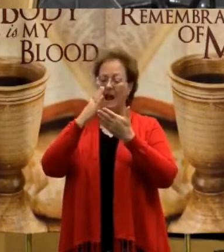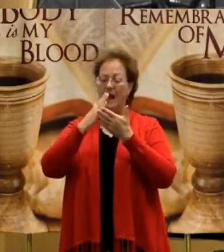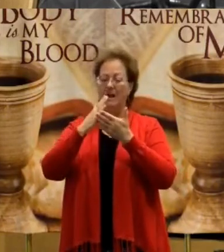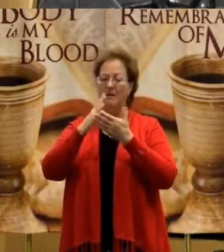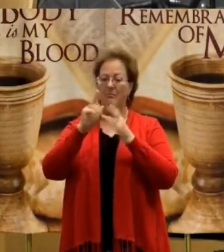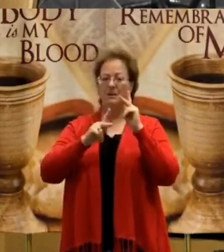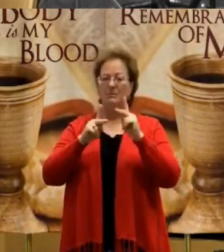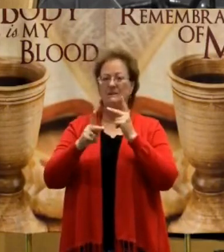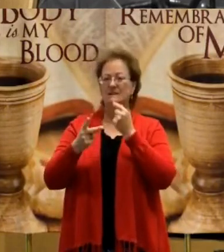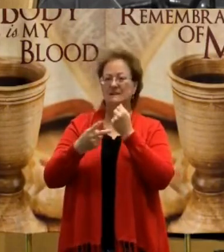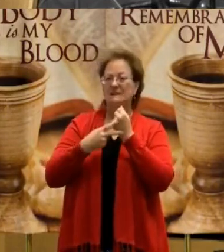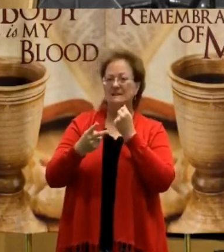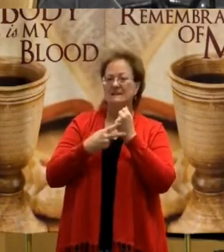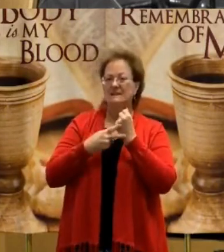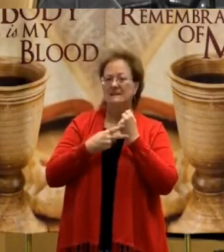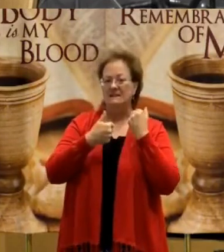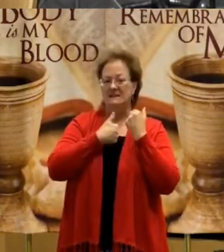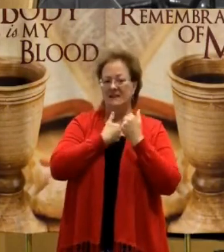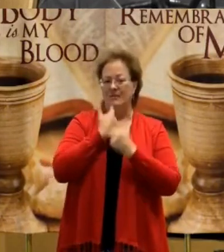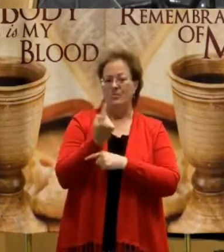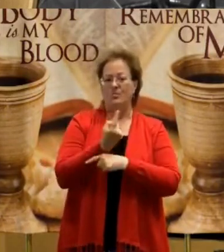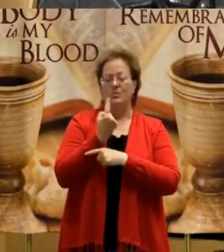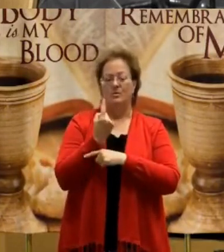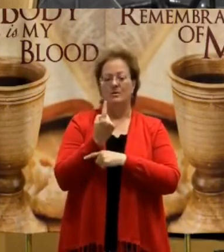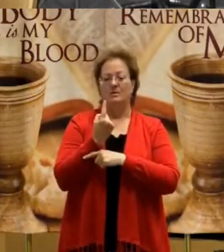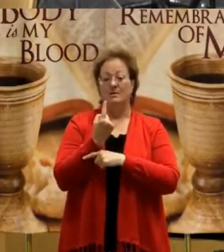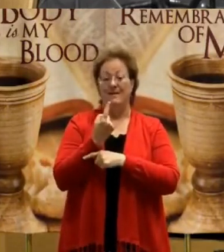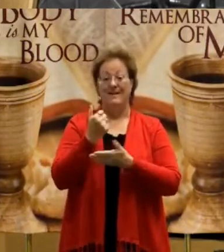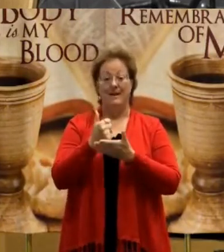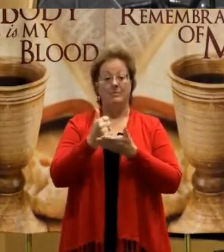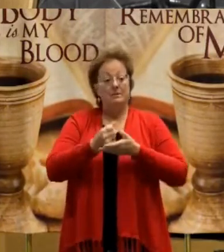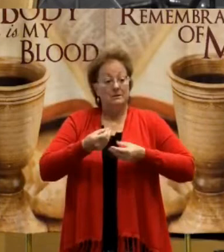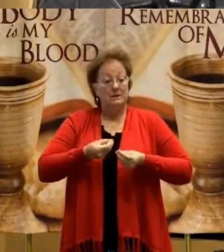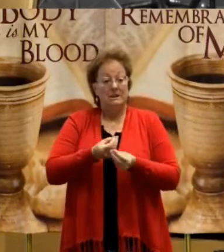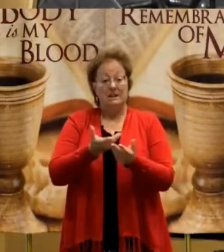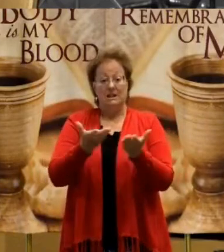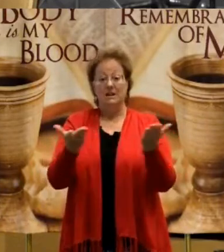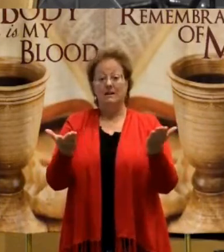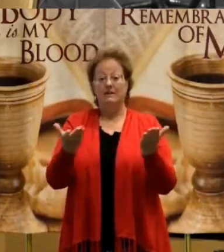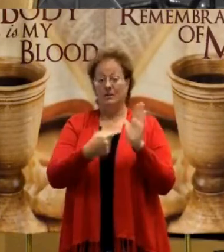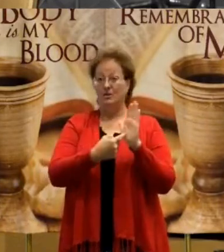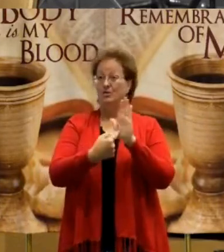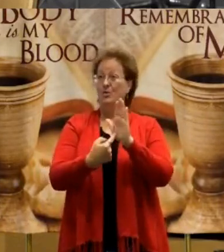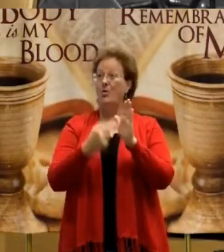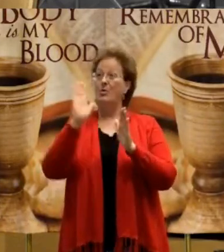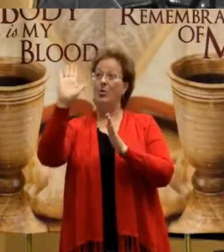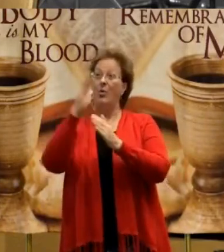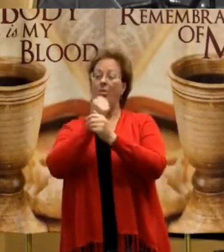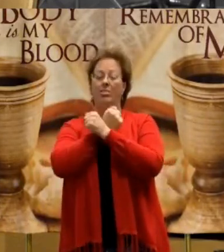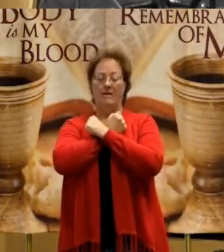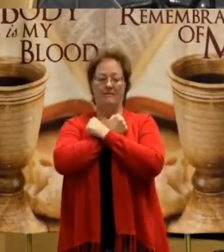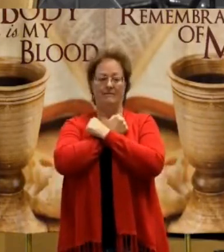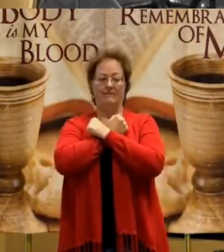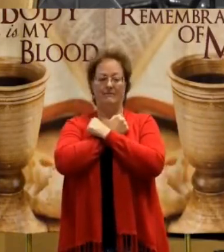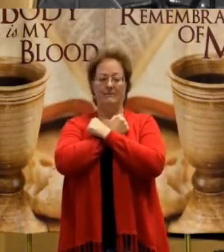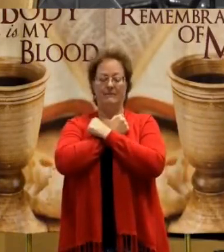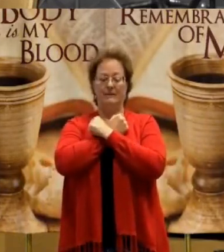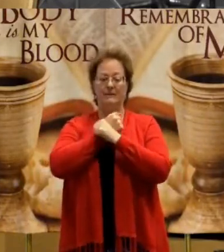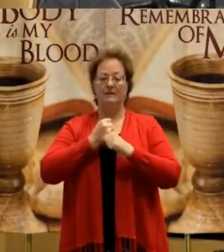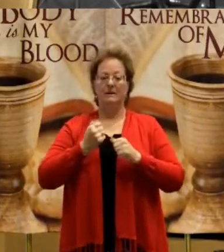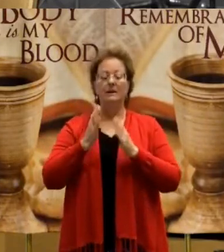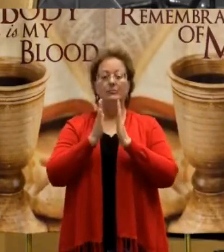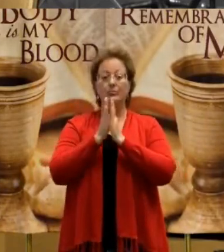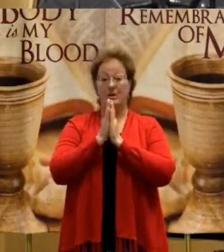grant us a spirit of giving rather than taking, that we might be an honest reflection of your selflessness. We pray for